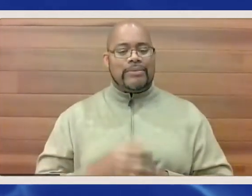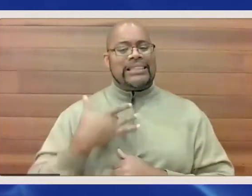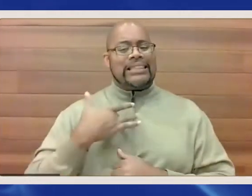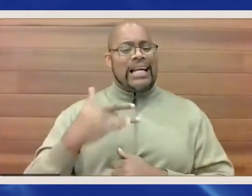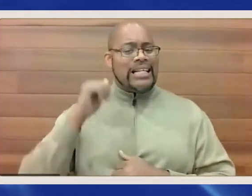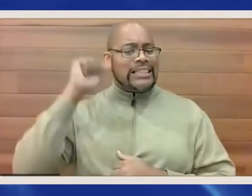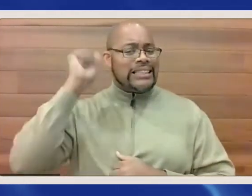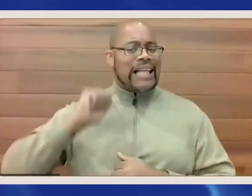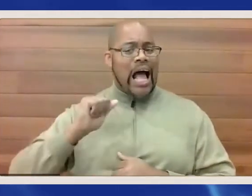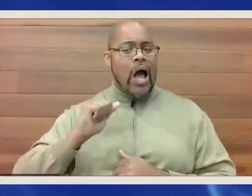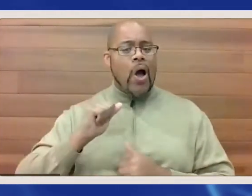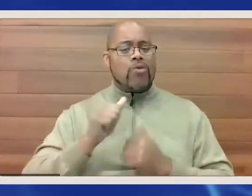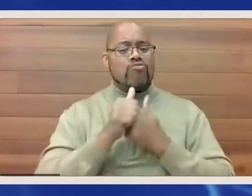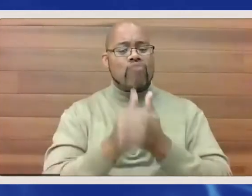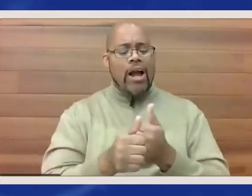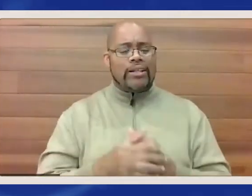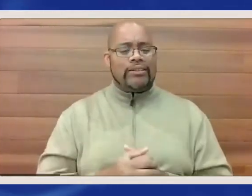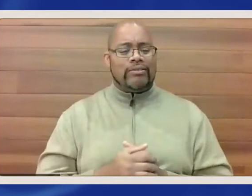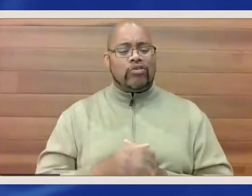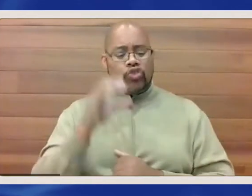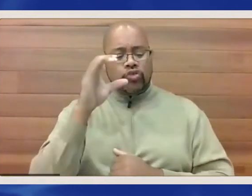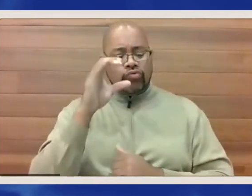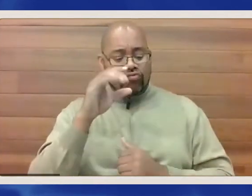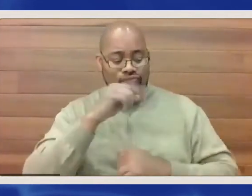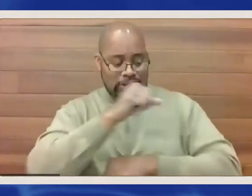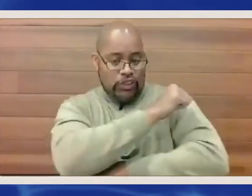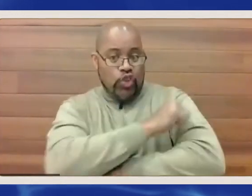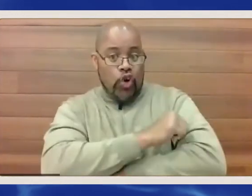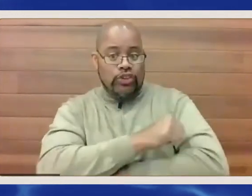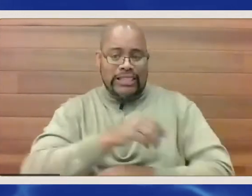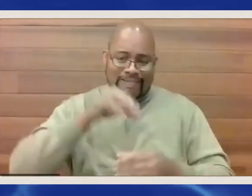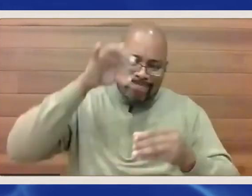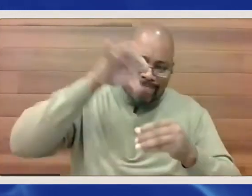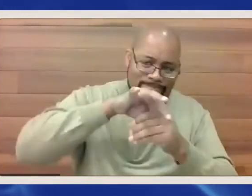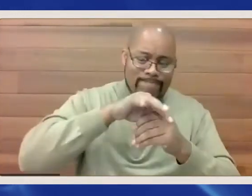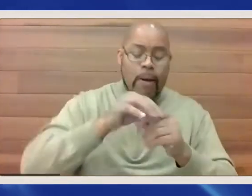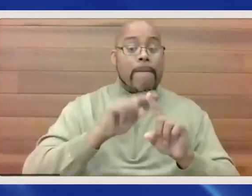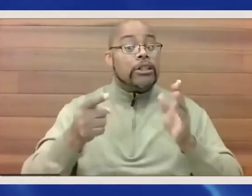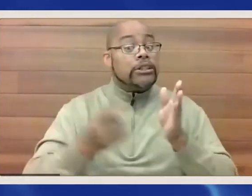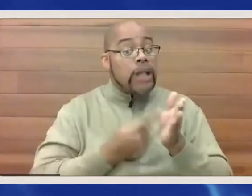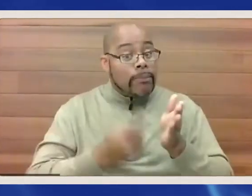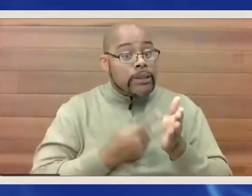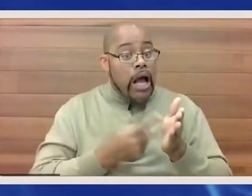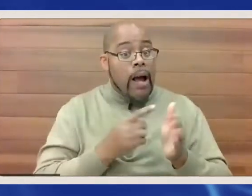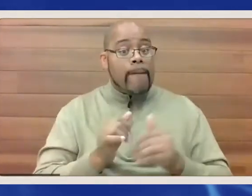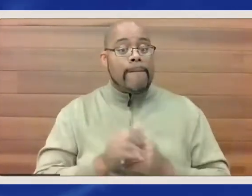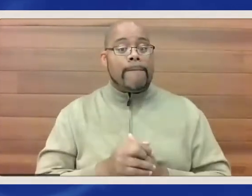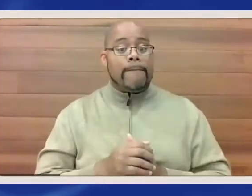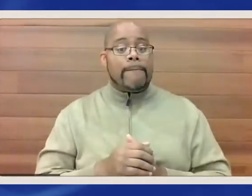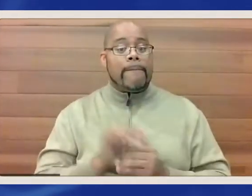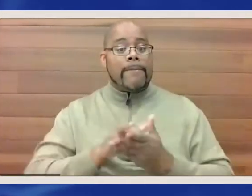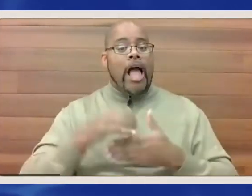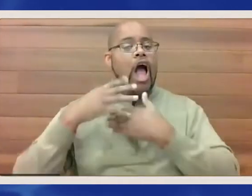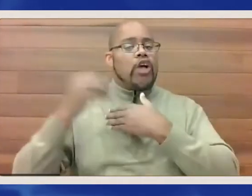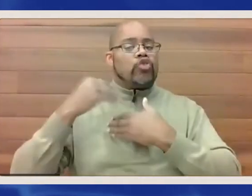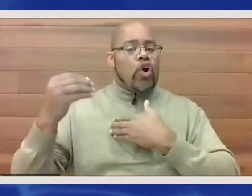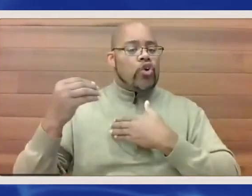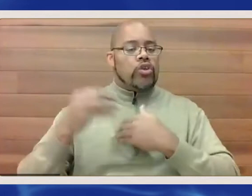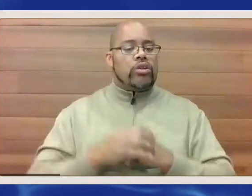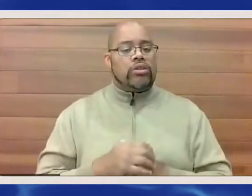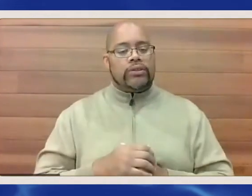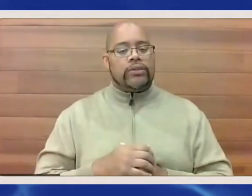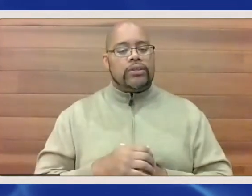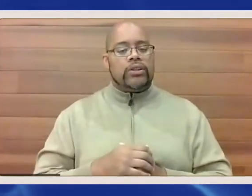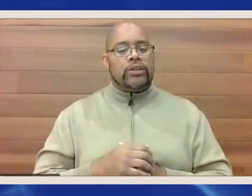tracking is surgically implanted, but sometimes it's externally on